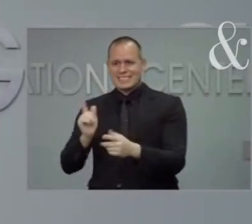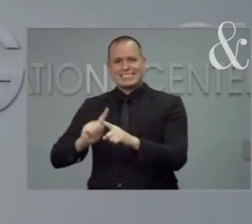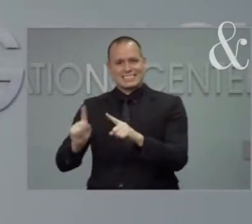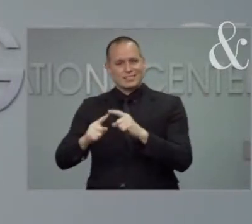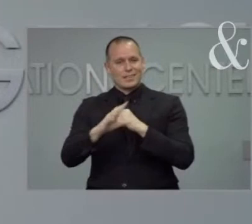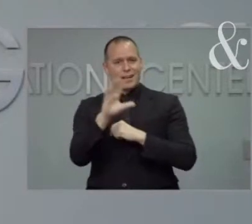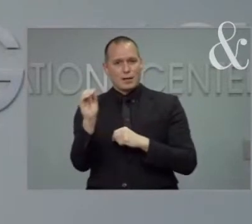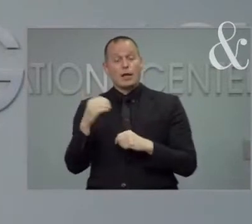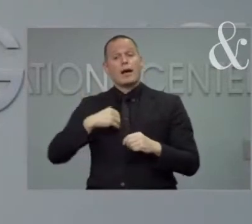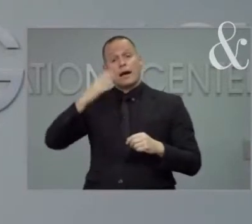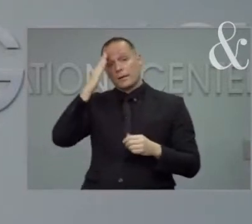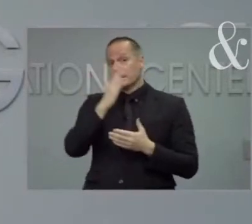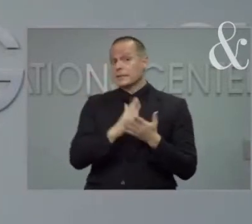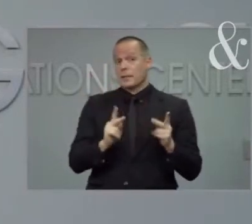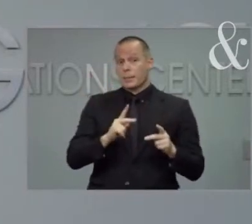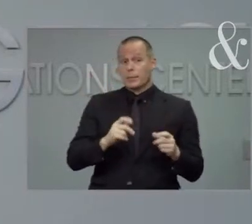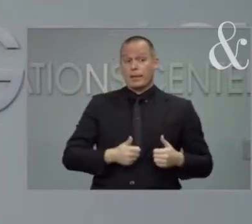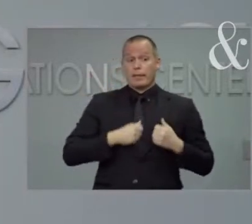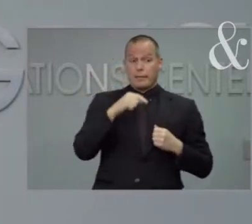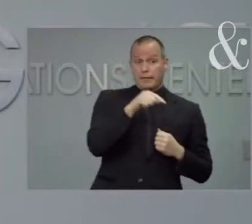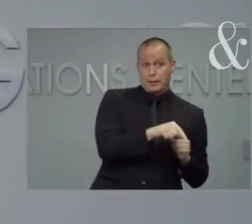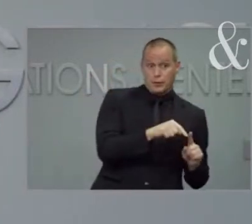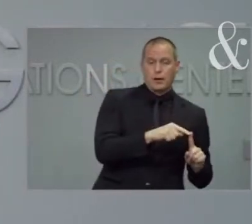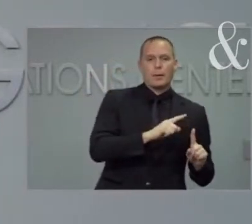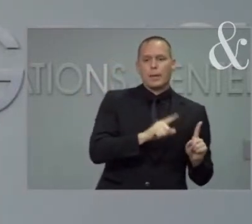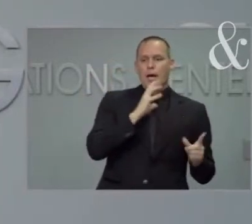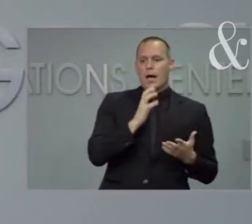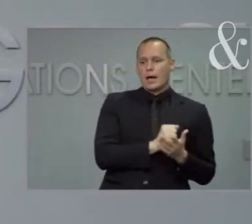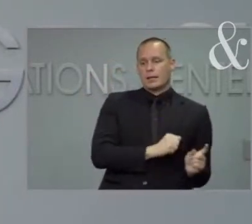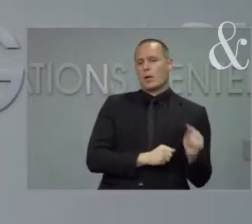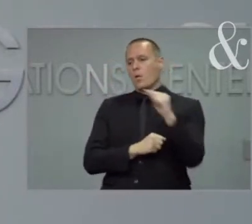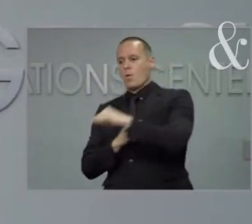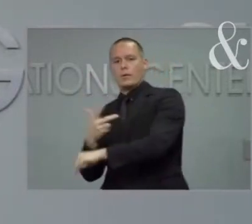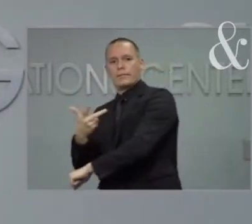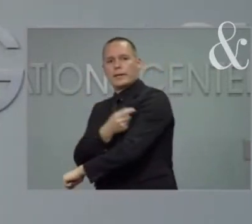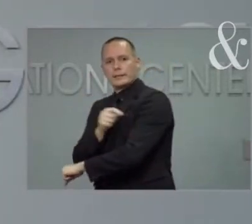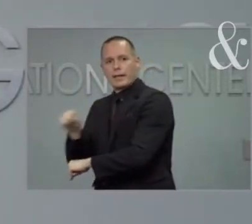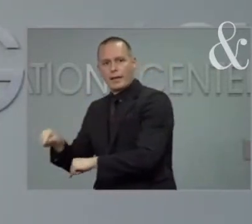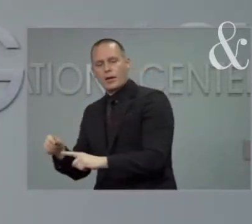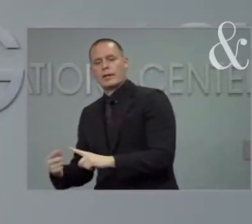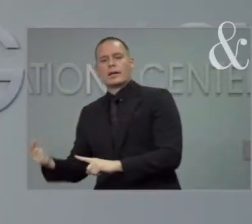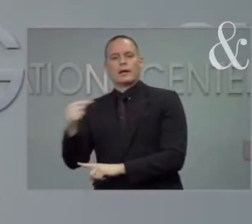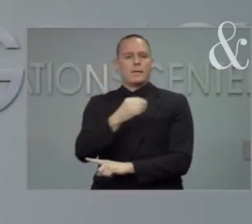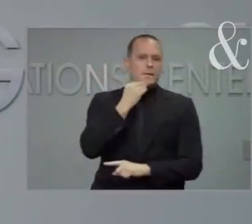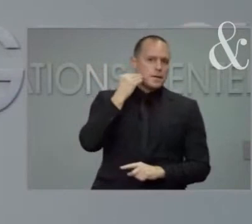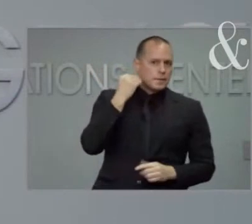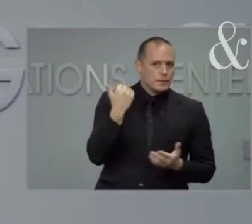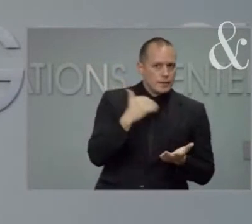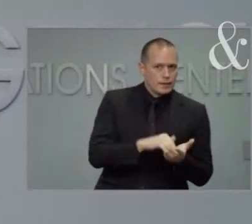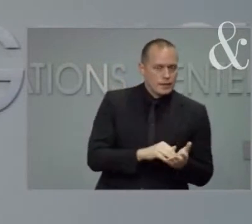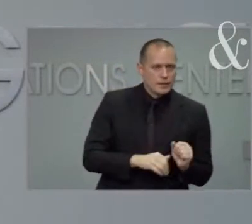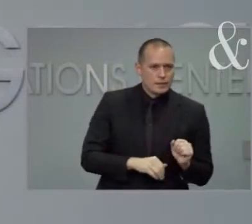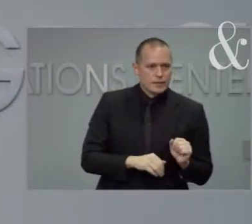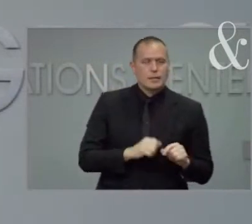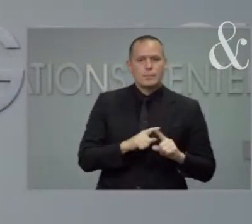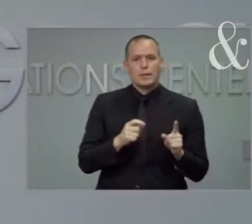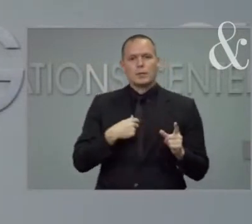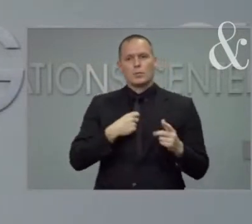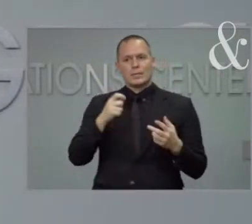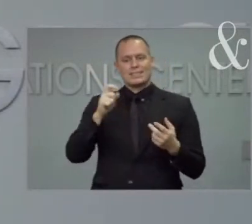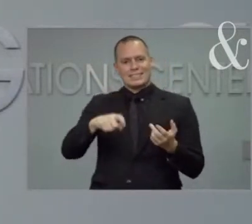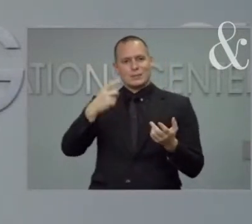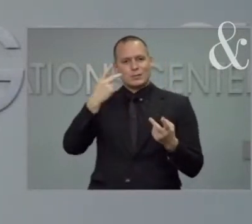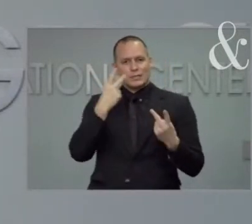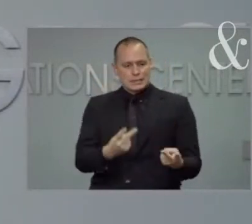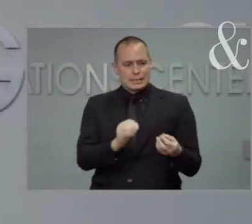are crossing county lines to get their vaccine, which they're totally able to do. But then we need to look at how many in a particular county